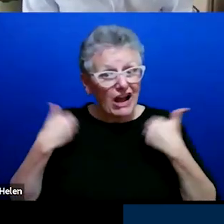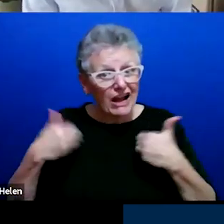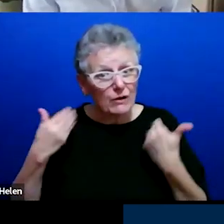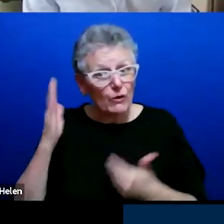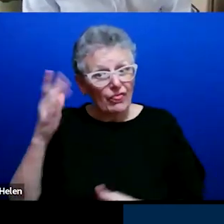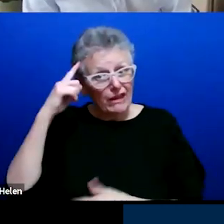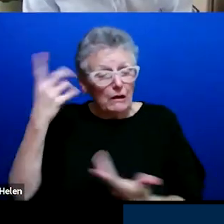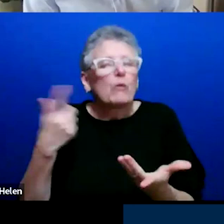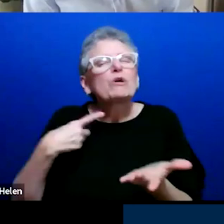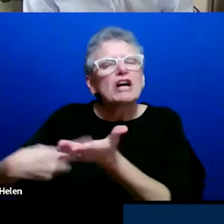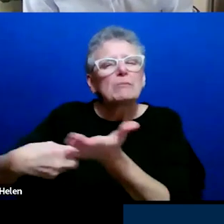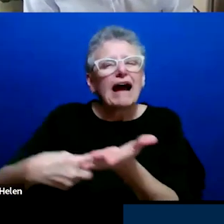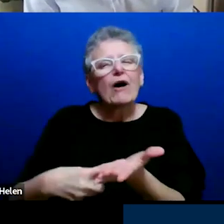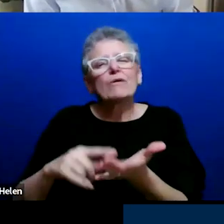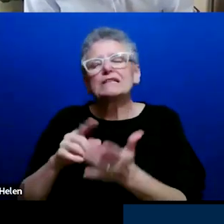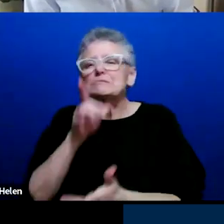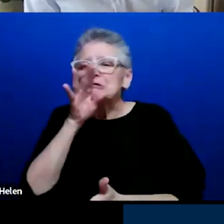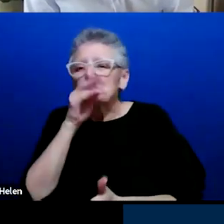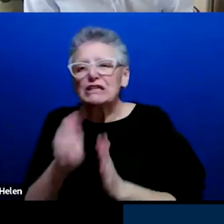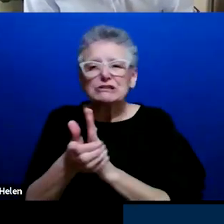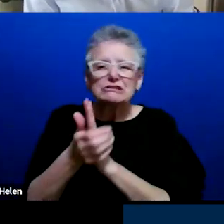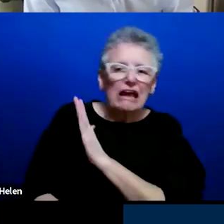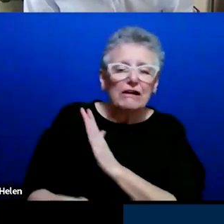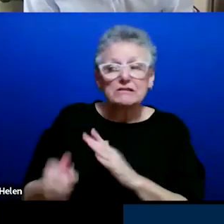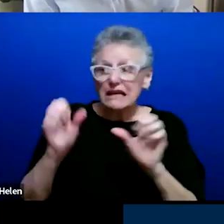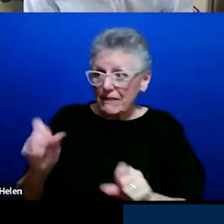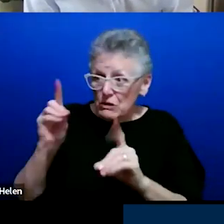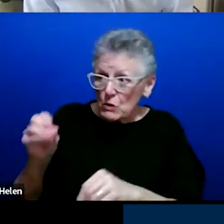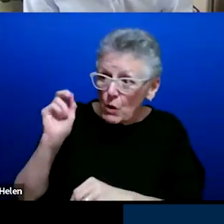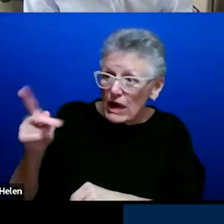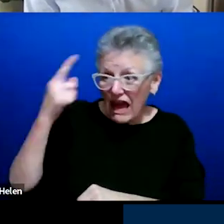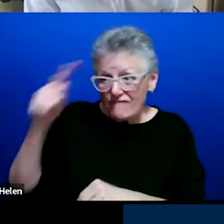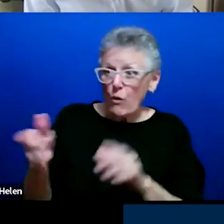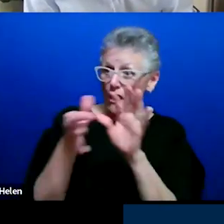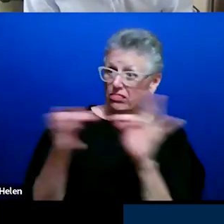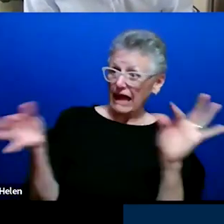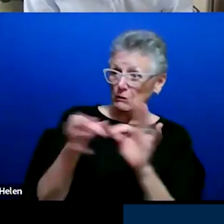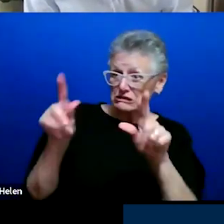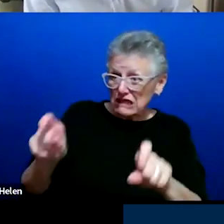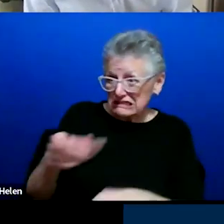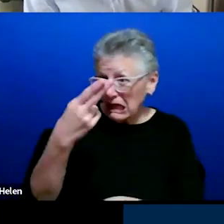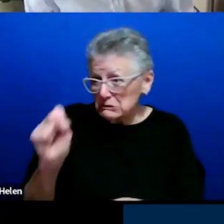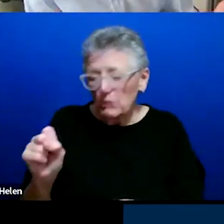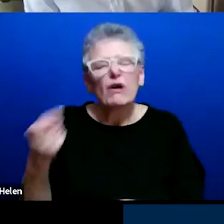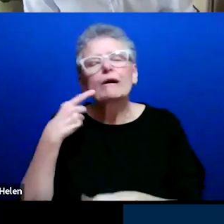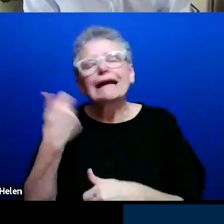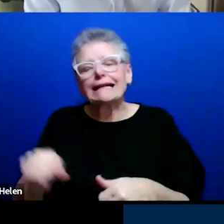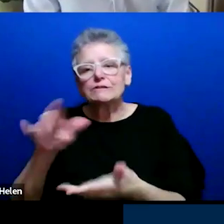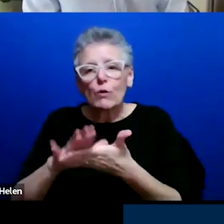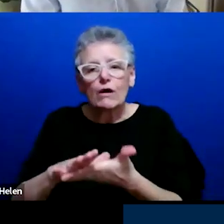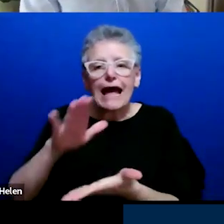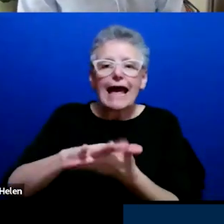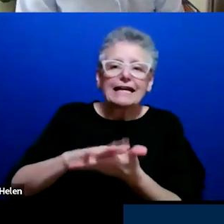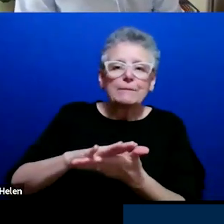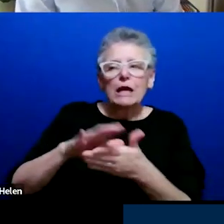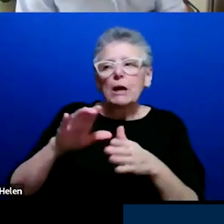would think, oh, we're just talking about how well someone talks and if they can do okay on a language test in school, academic